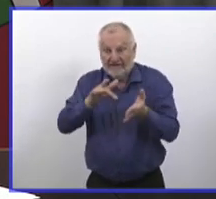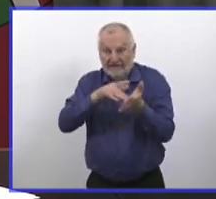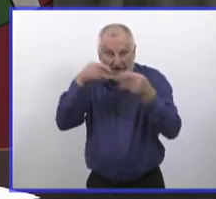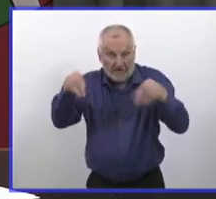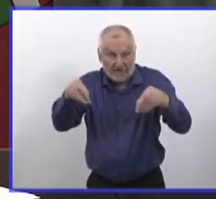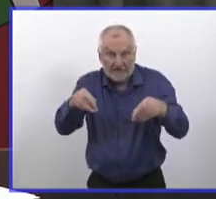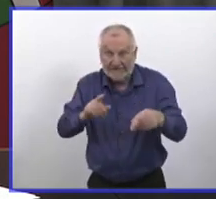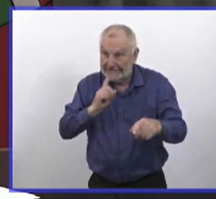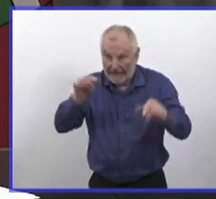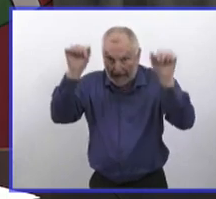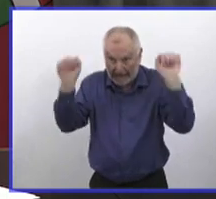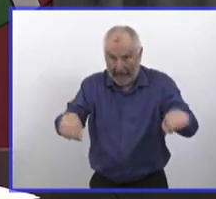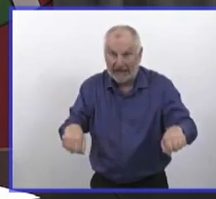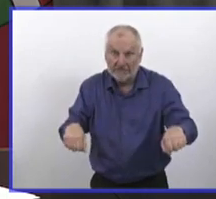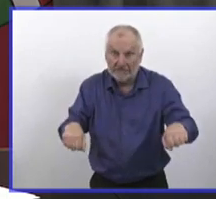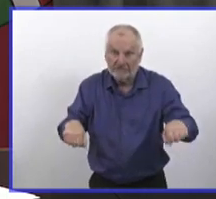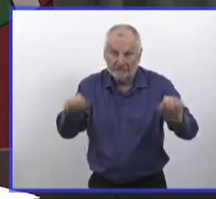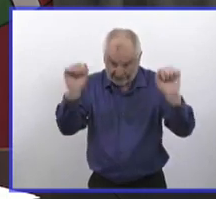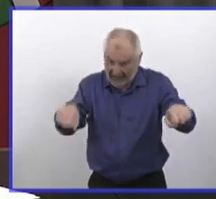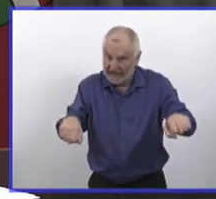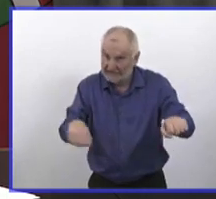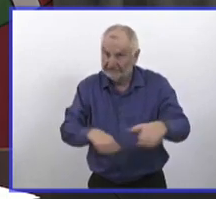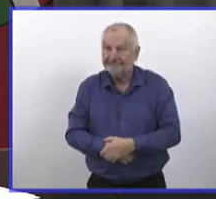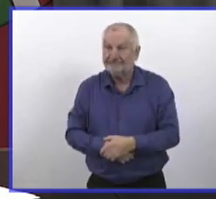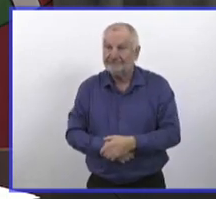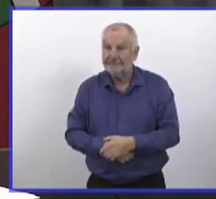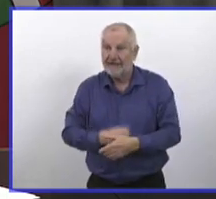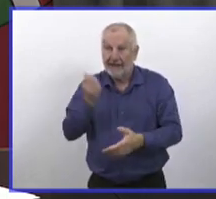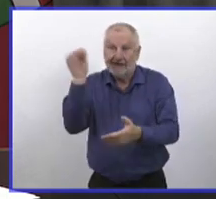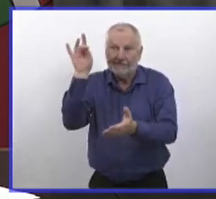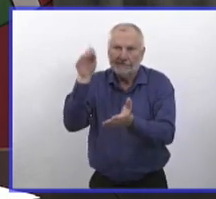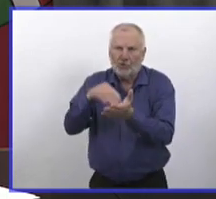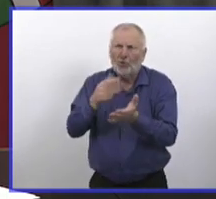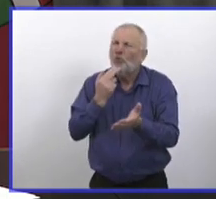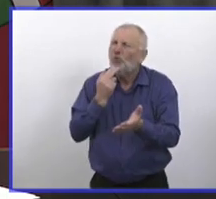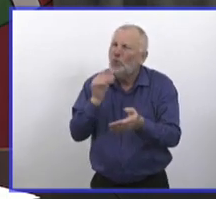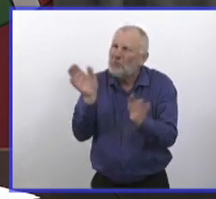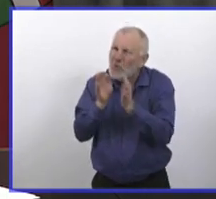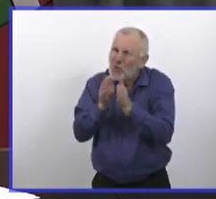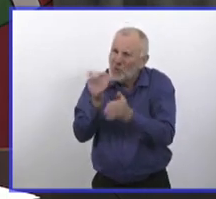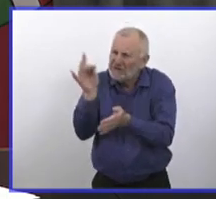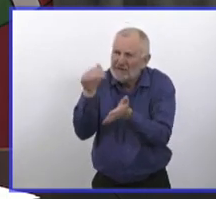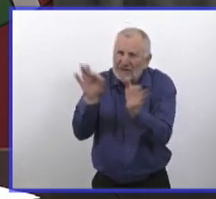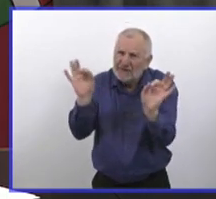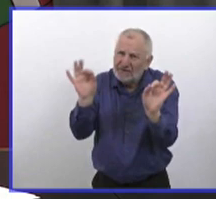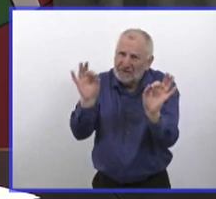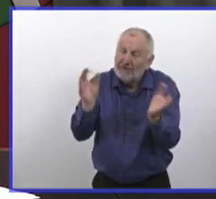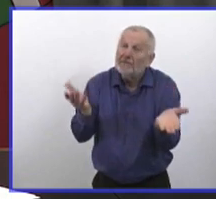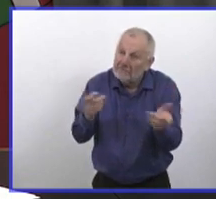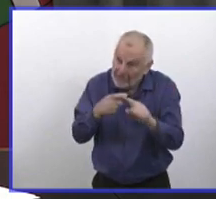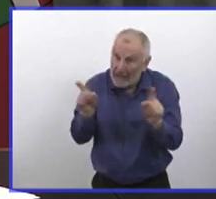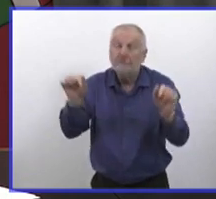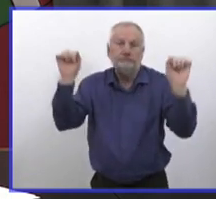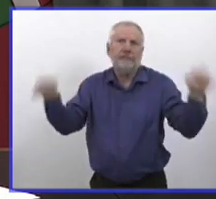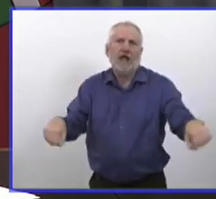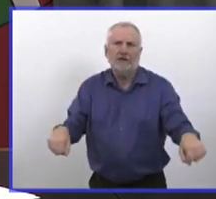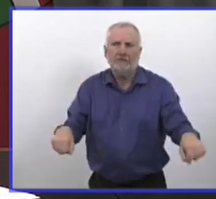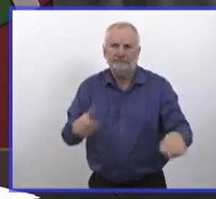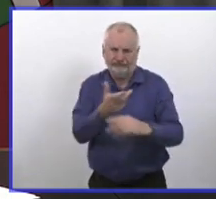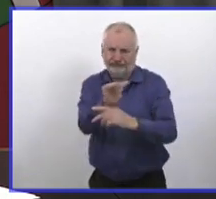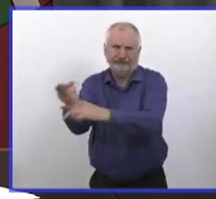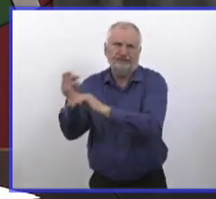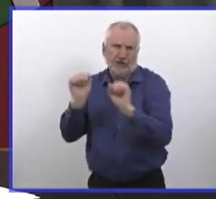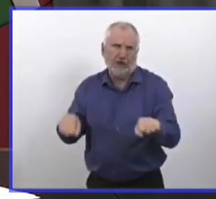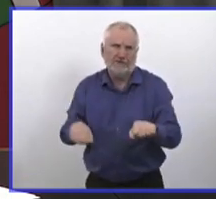to be able to deliver the unfortunately small number of doses that we are sending out to them. So Manitobans who are identified by